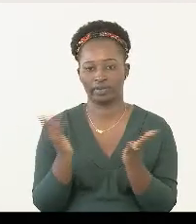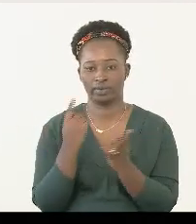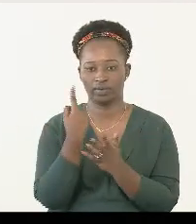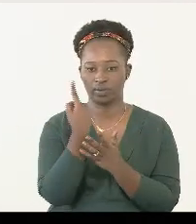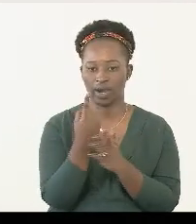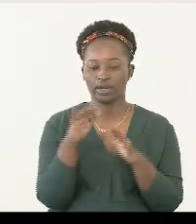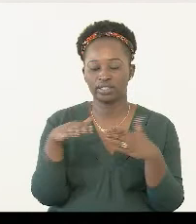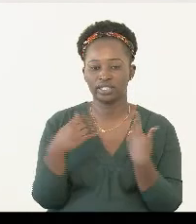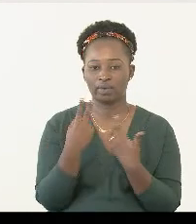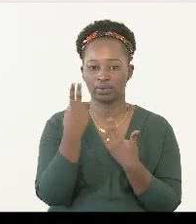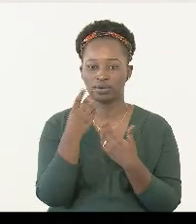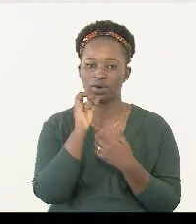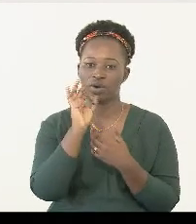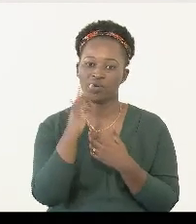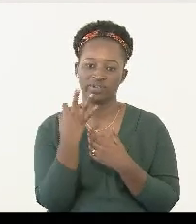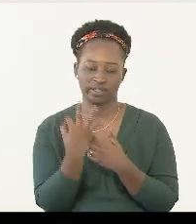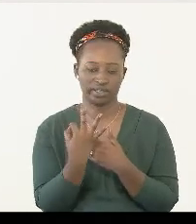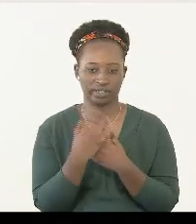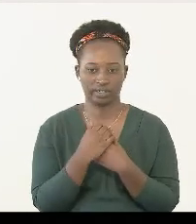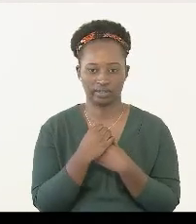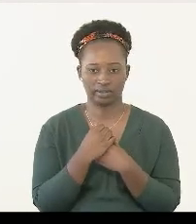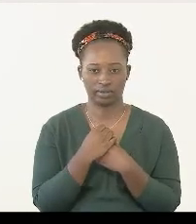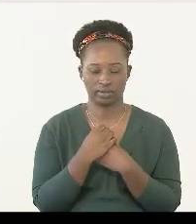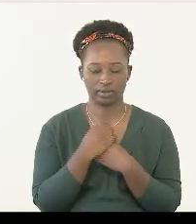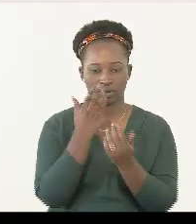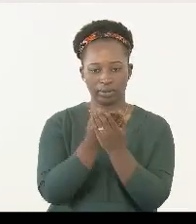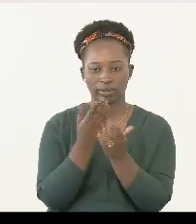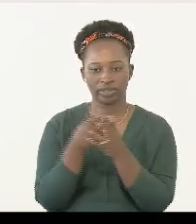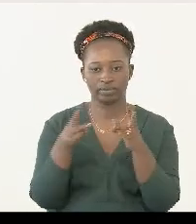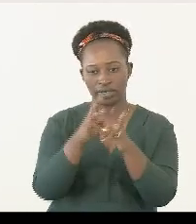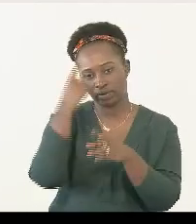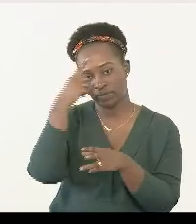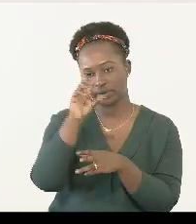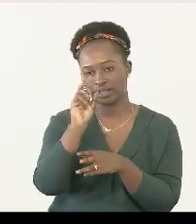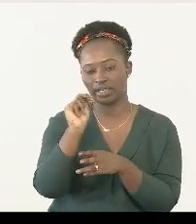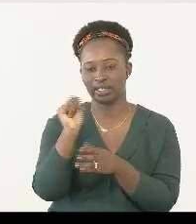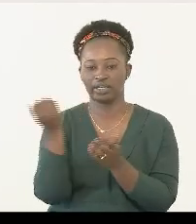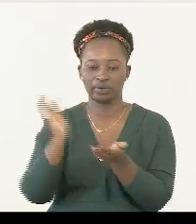one or two of the three proposed mechanisms for DNA replication.